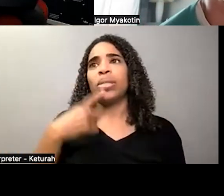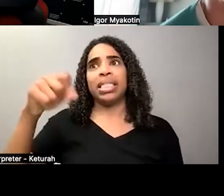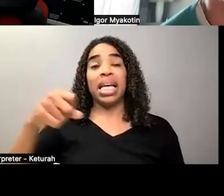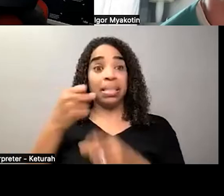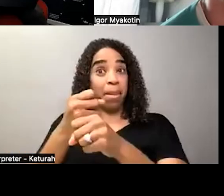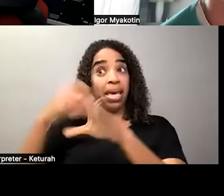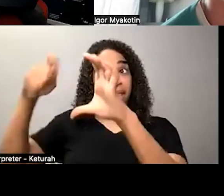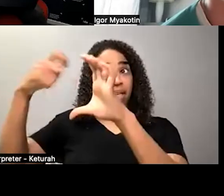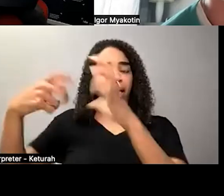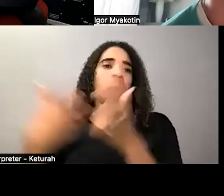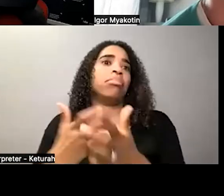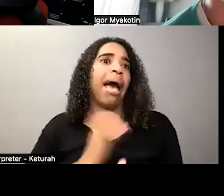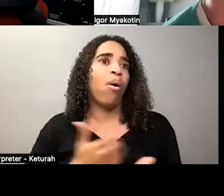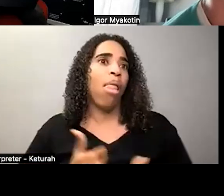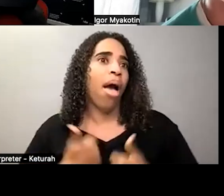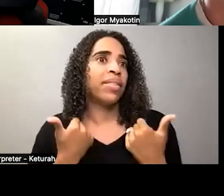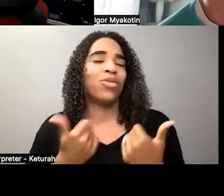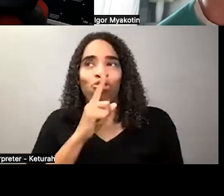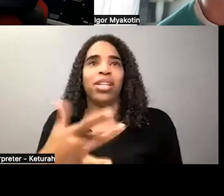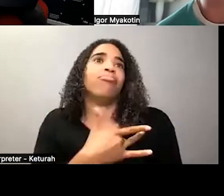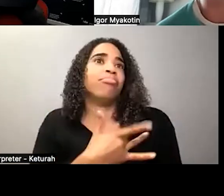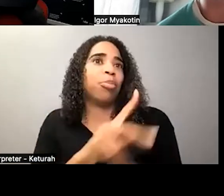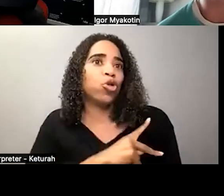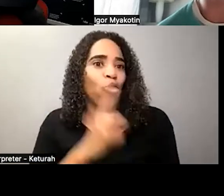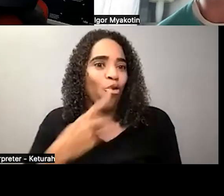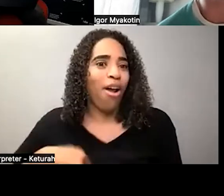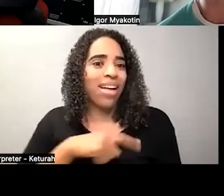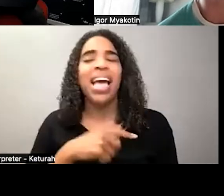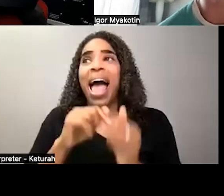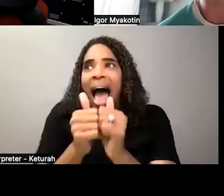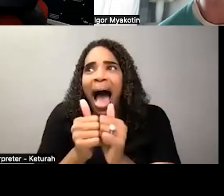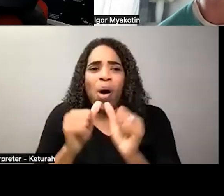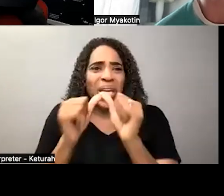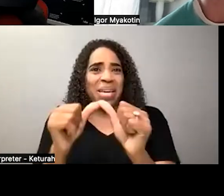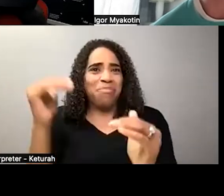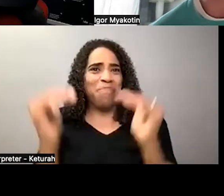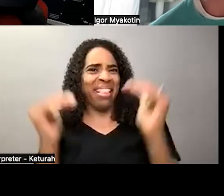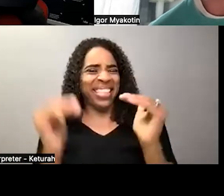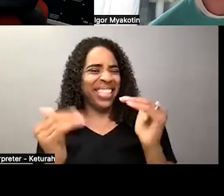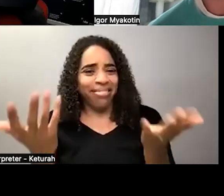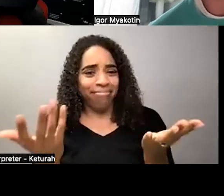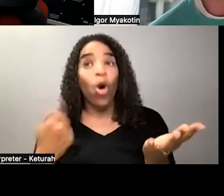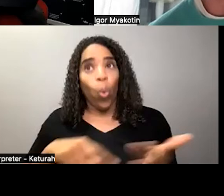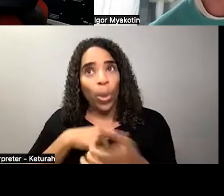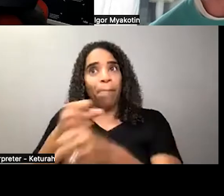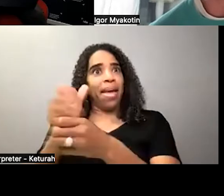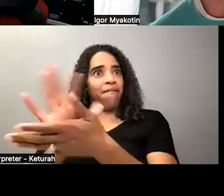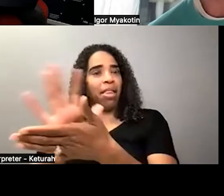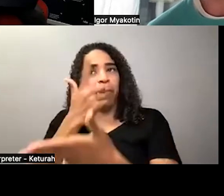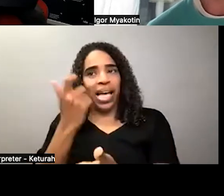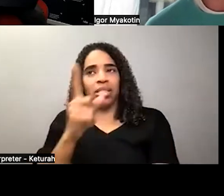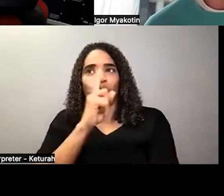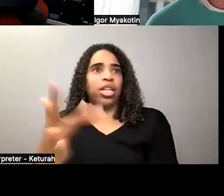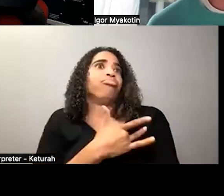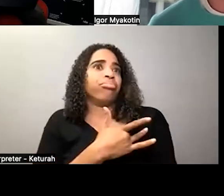that I don't know how you can like have that balance, because it is so personal, and that's like the reason why we do it. So we kind of, I